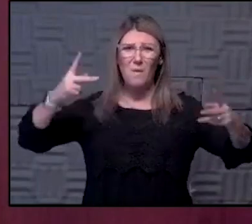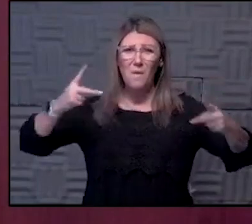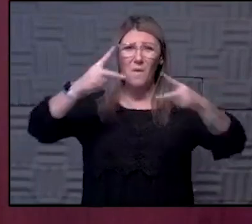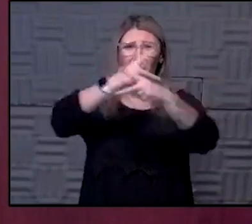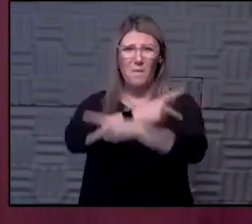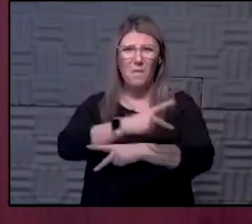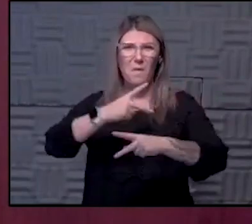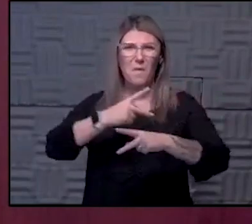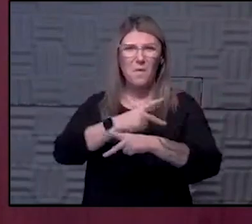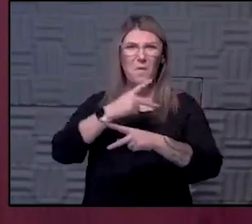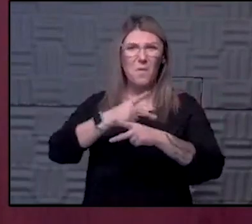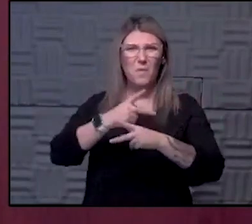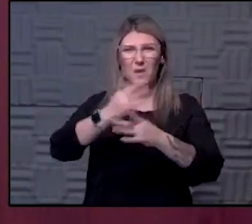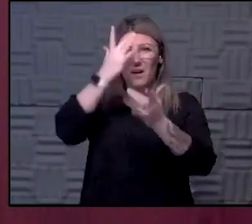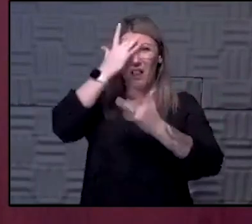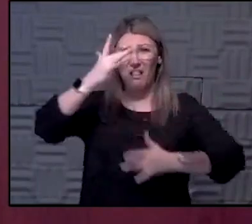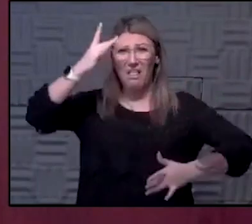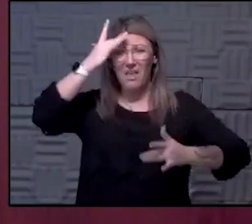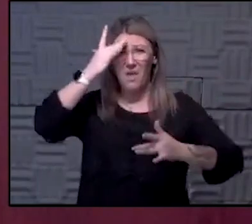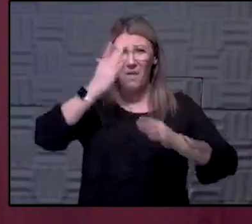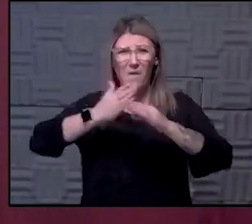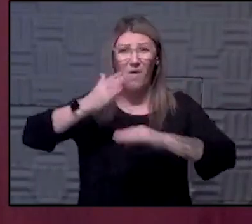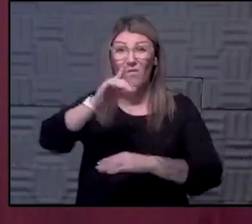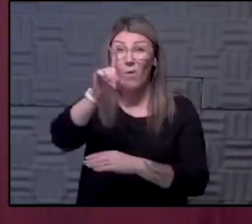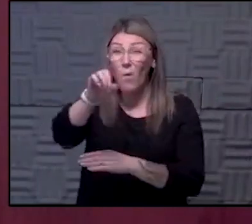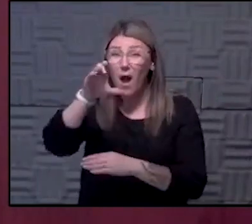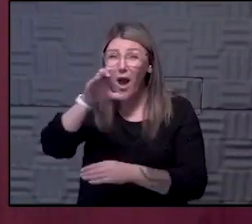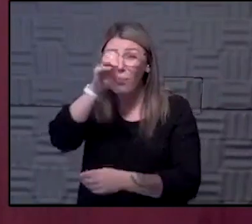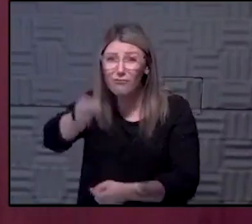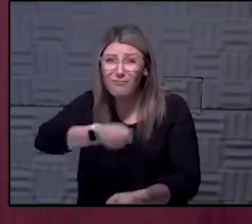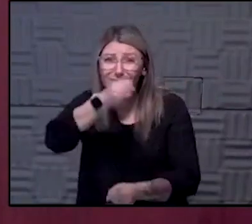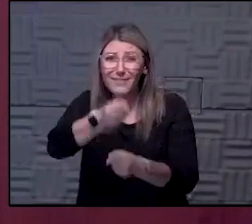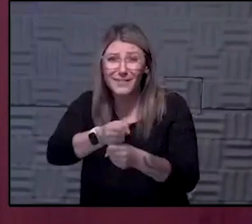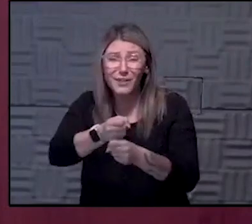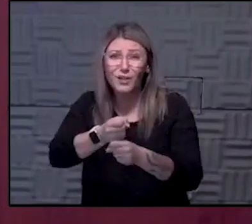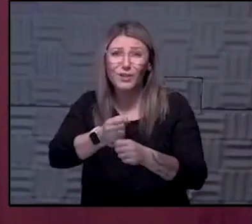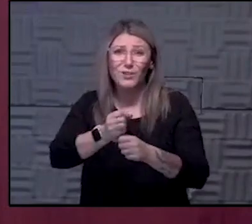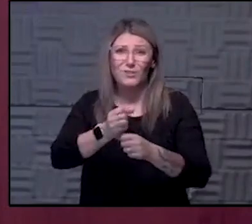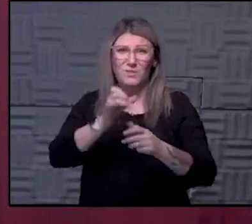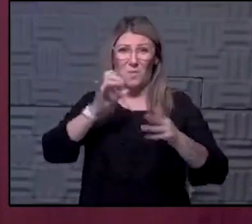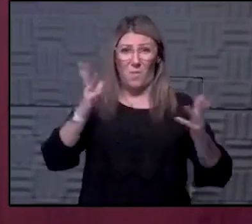in over a century, over 100 years. Our